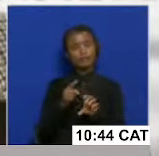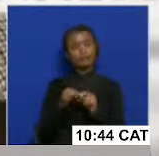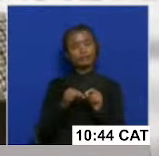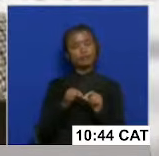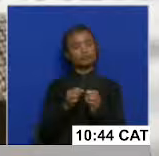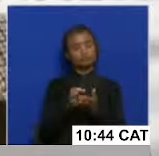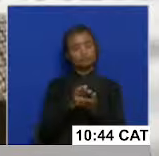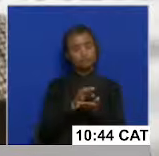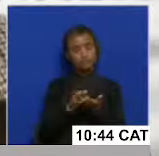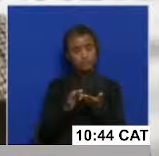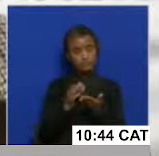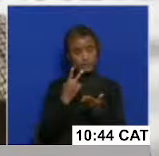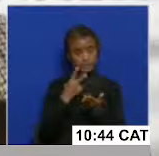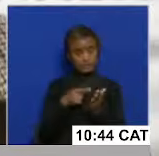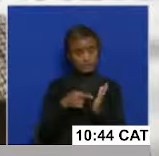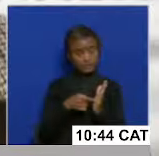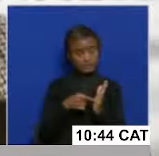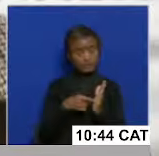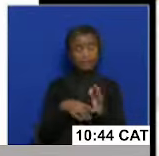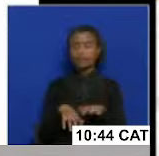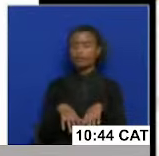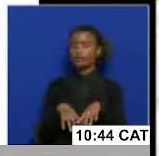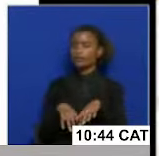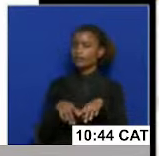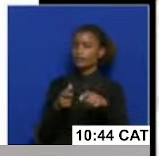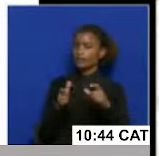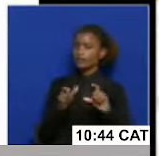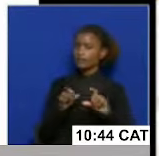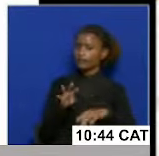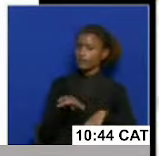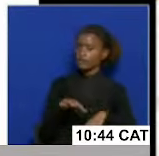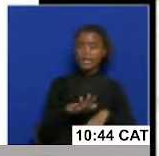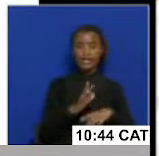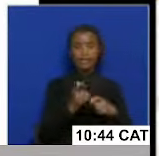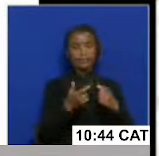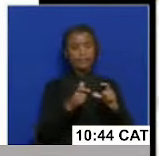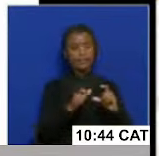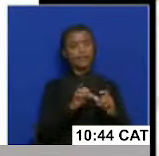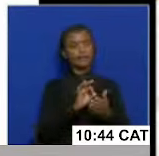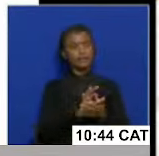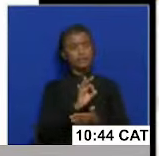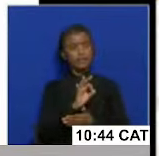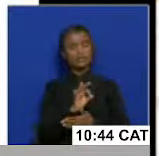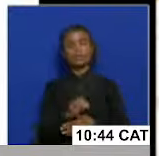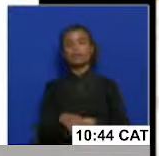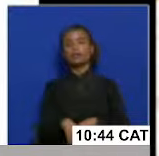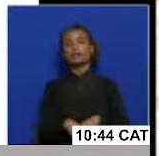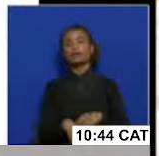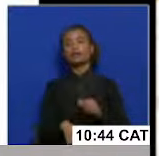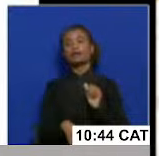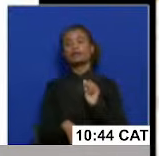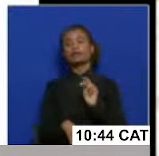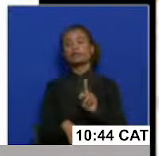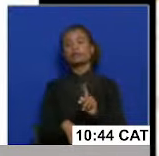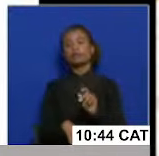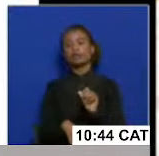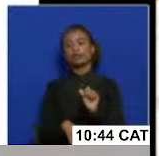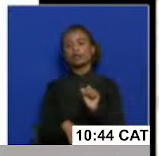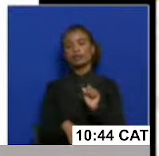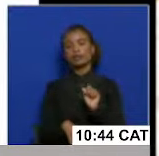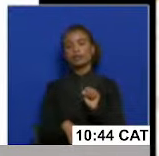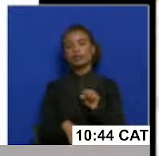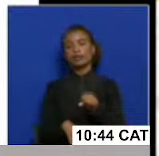Paragraph 14. 13, your paragraph 13. 18. Oh, okay, sorry. I knew from a discussion.